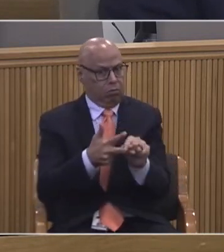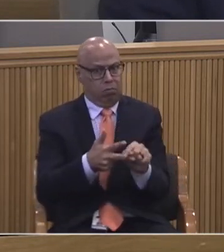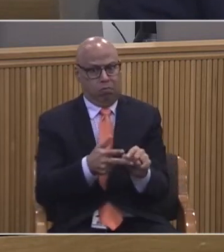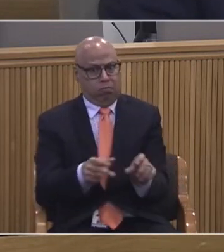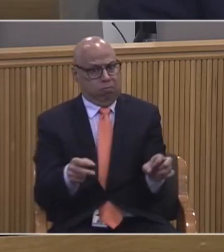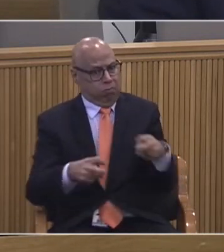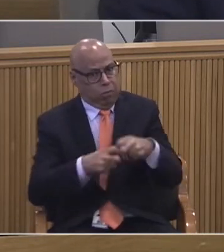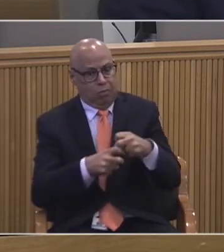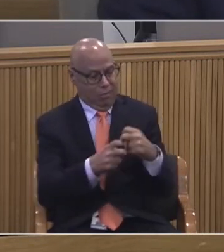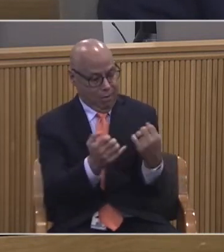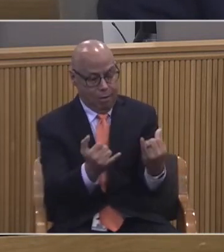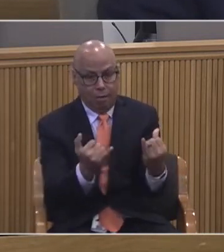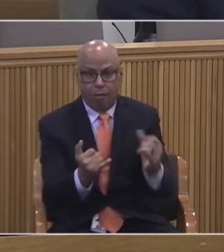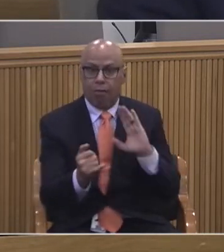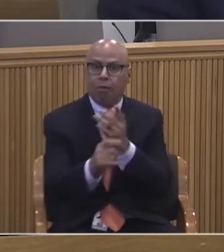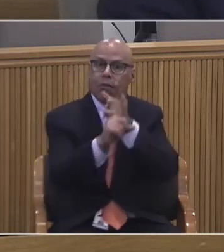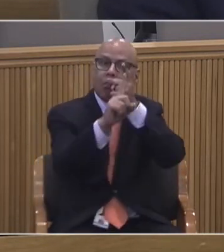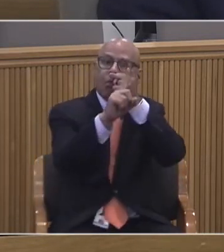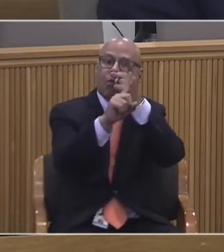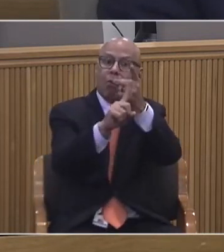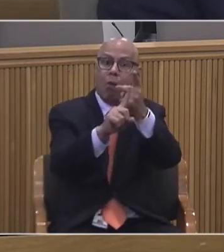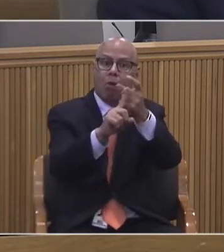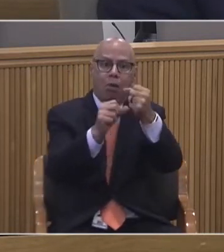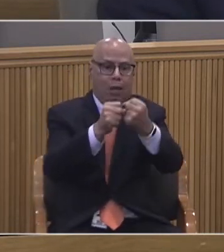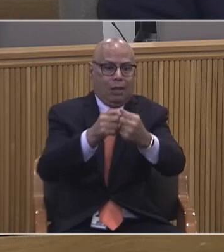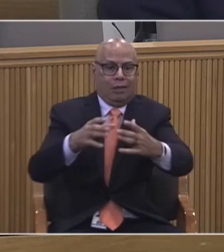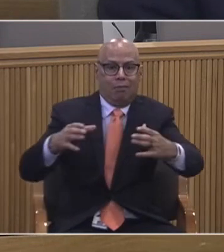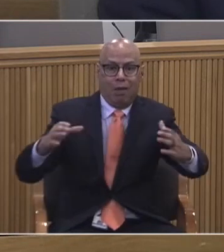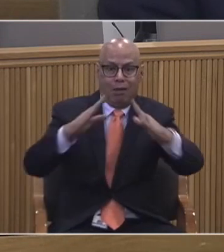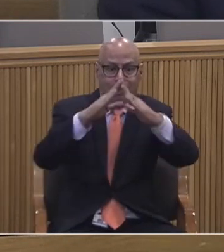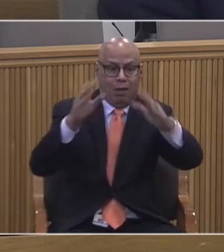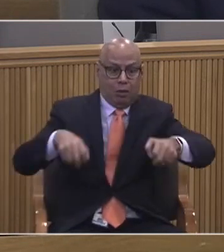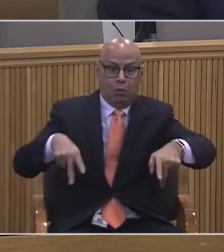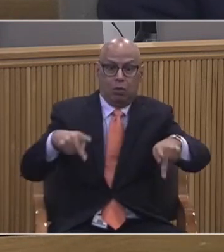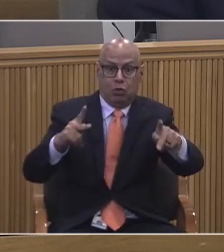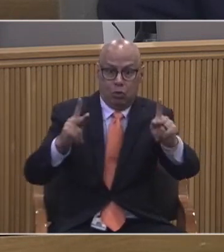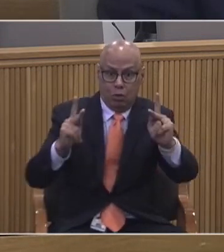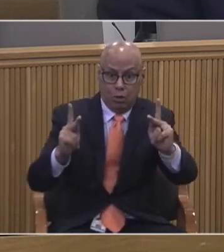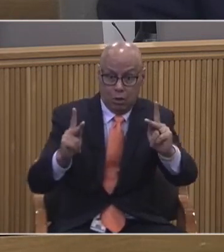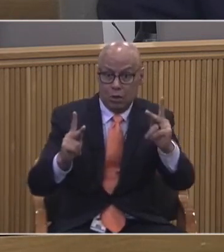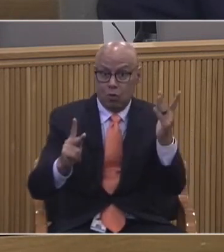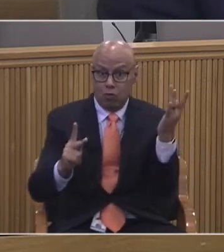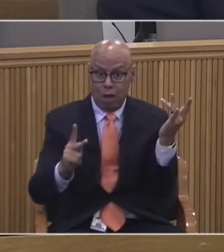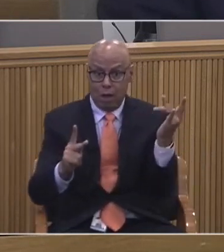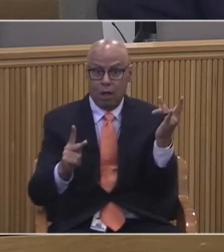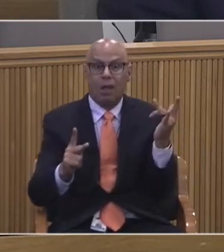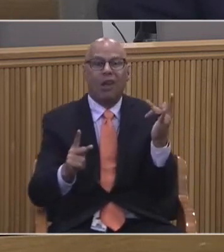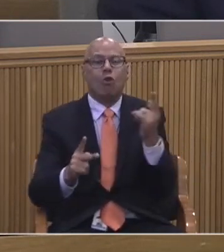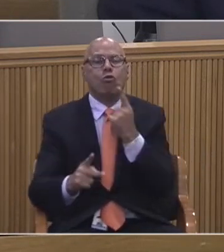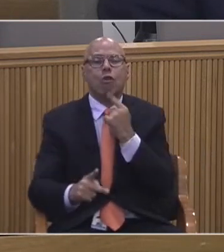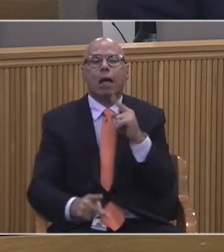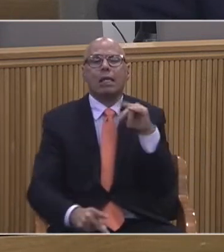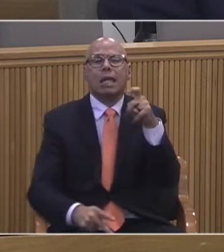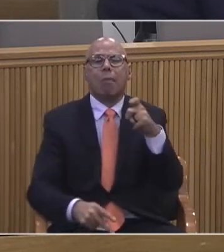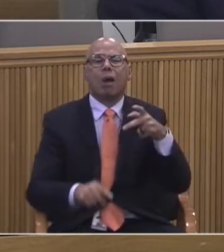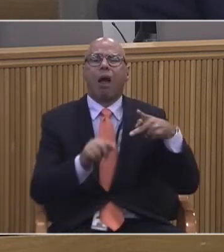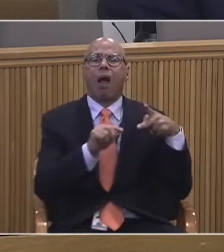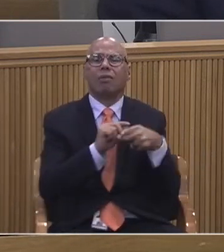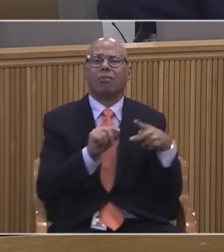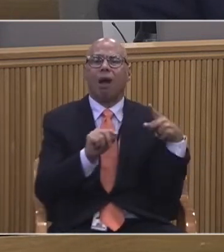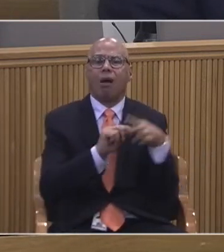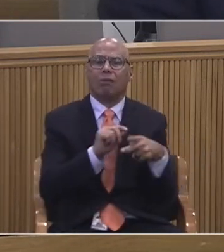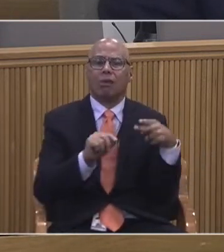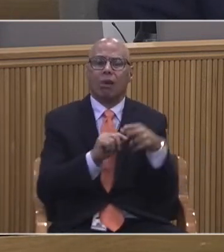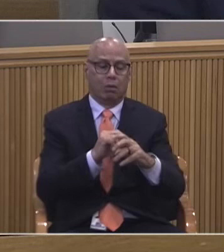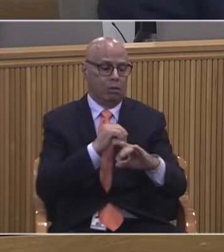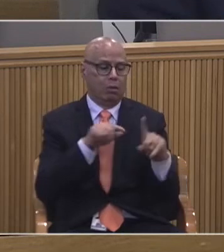problems. Our goal is to expand the housing opportunities by cutting regulatory and permitting red tape, while